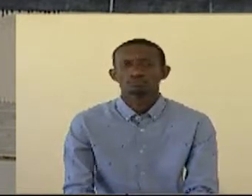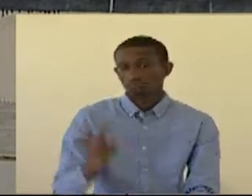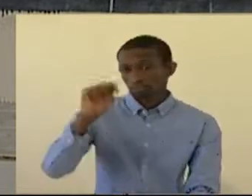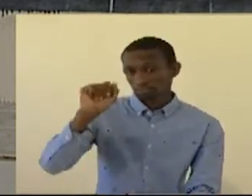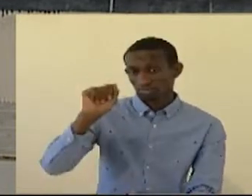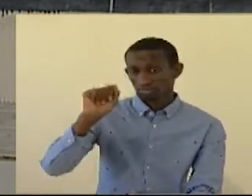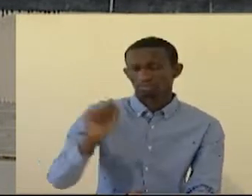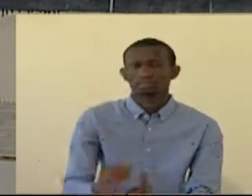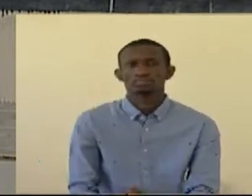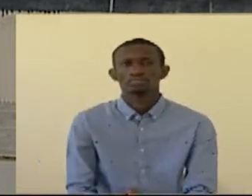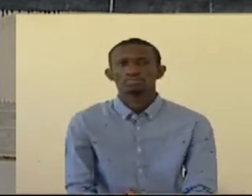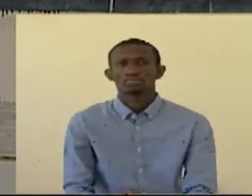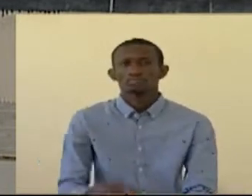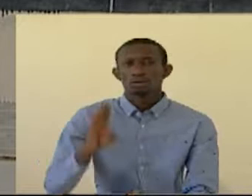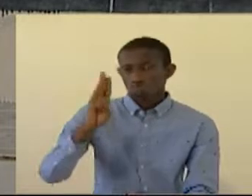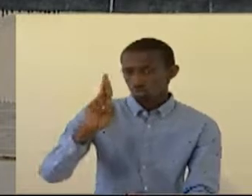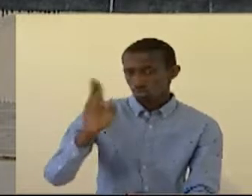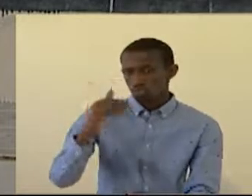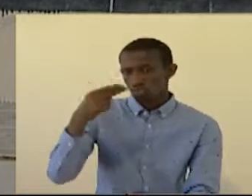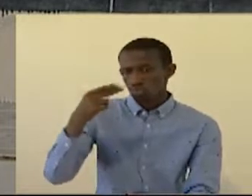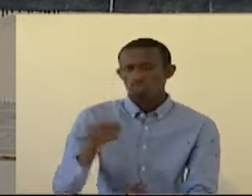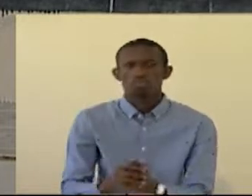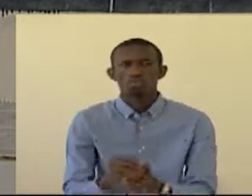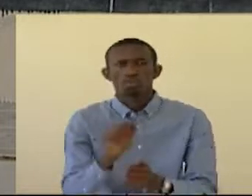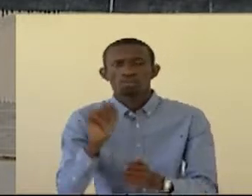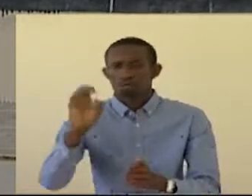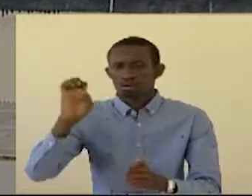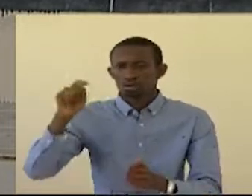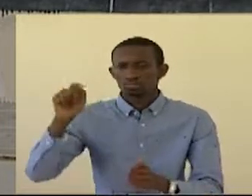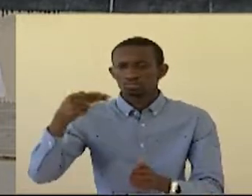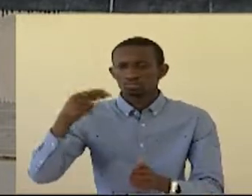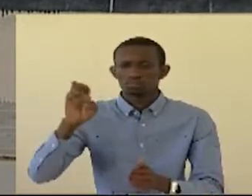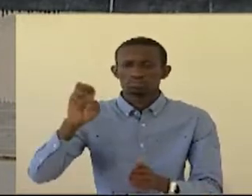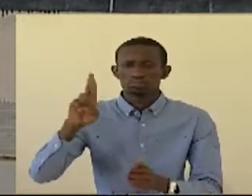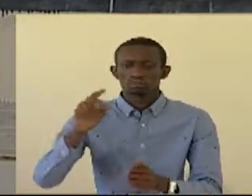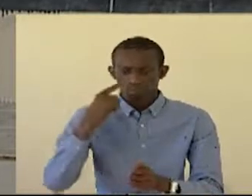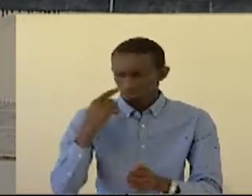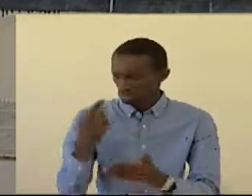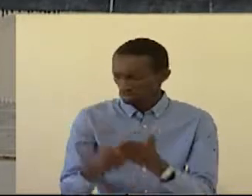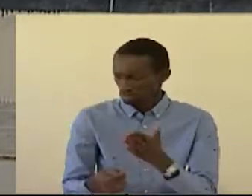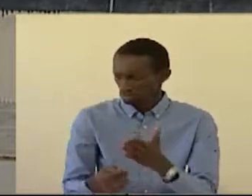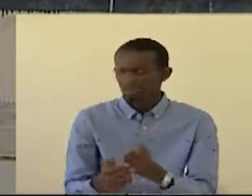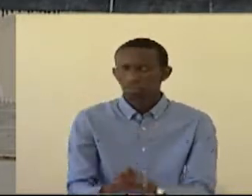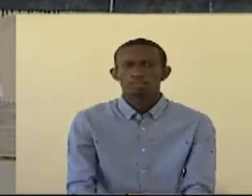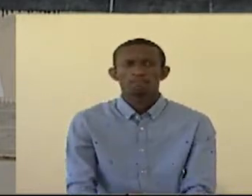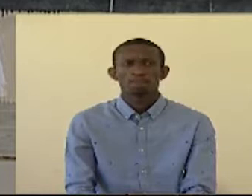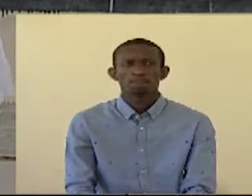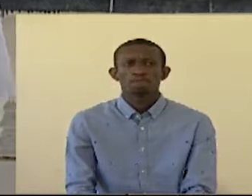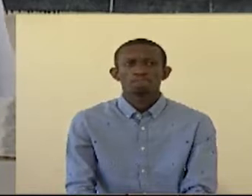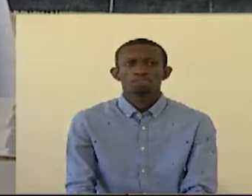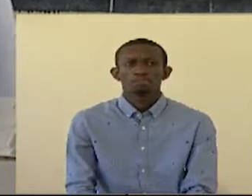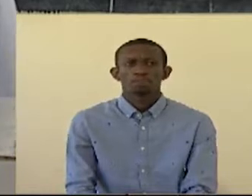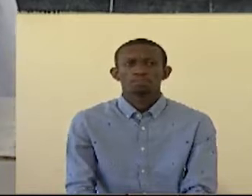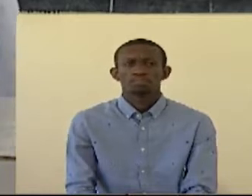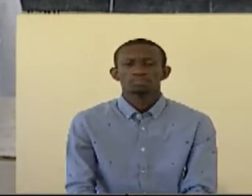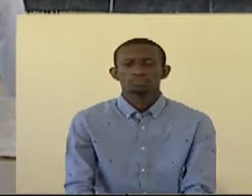Sodium boron hydride in dry ether. What do we get? Dry ether.